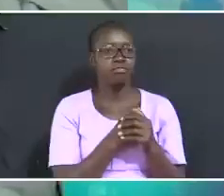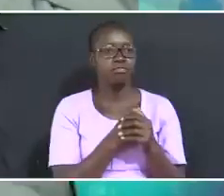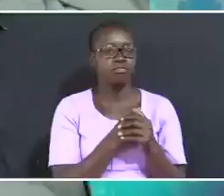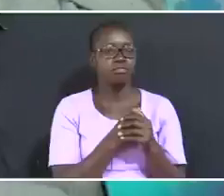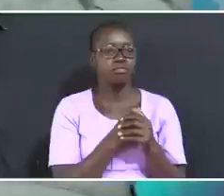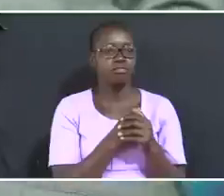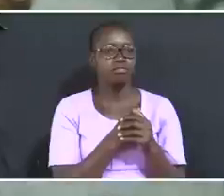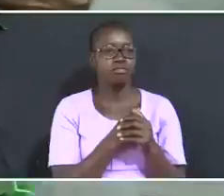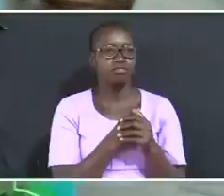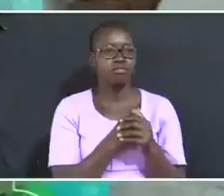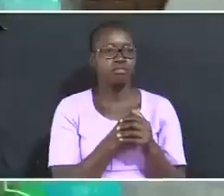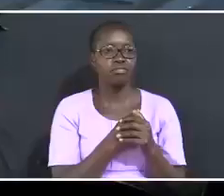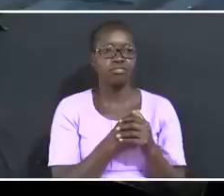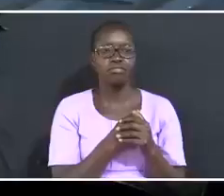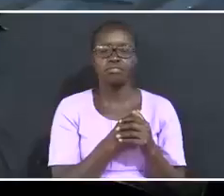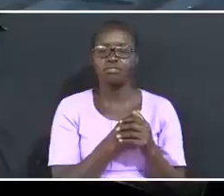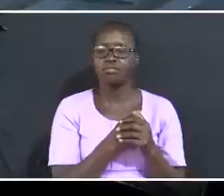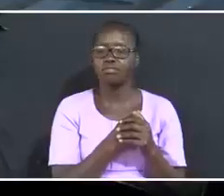You read with me